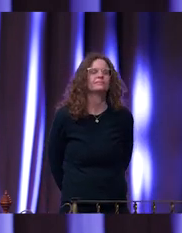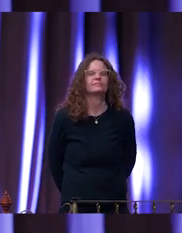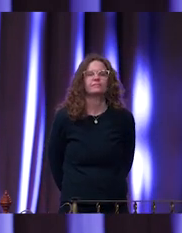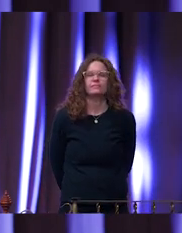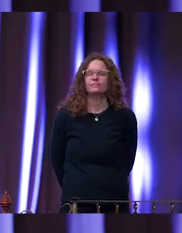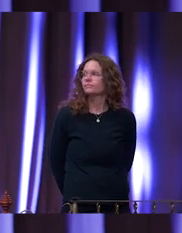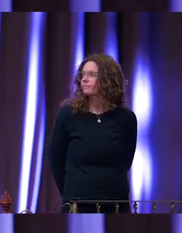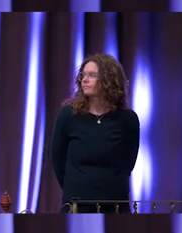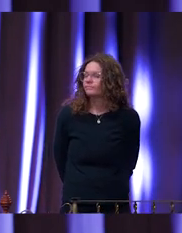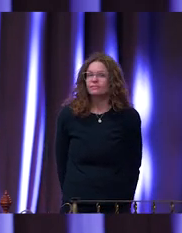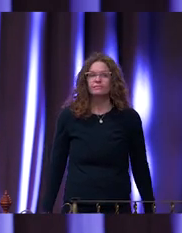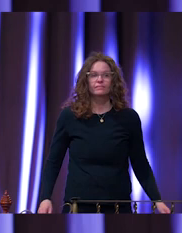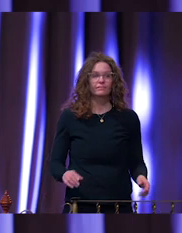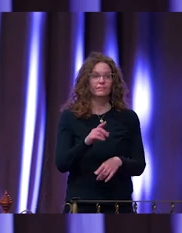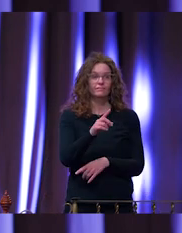Zach?